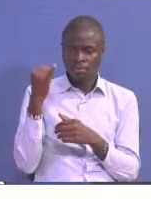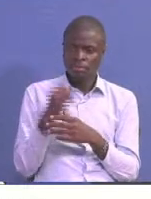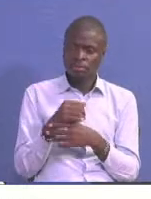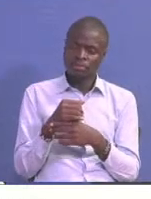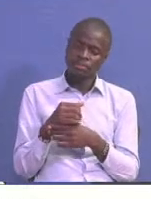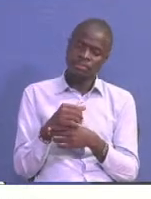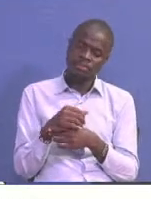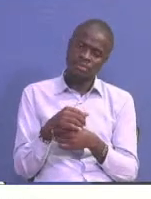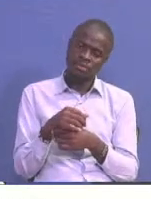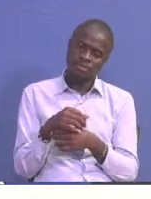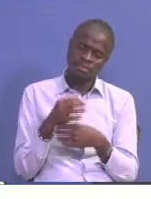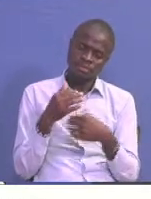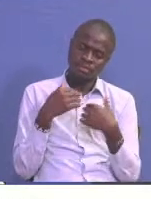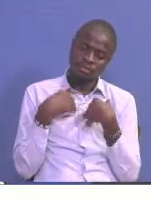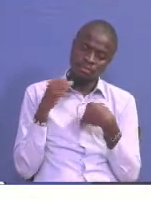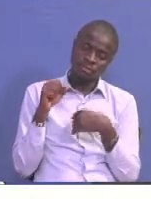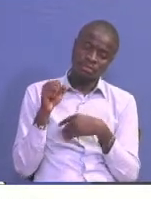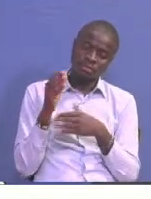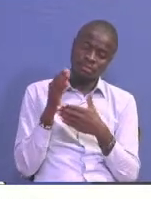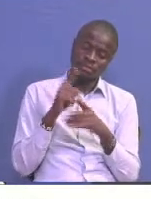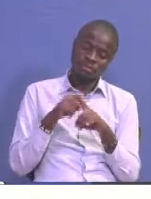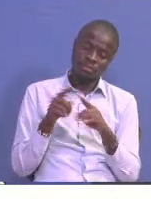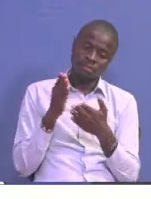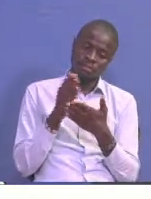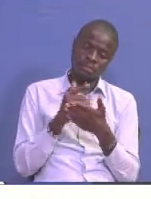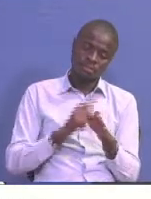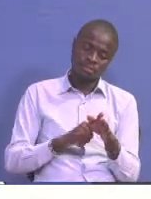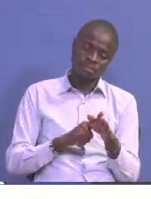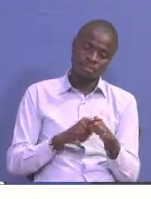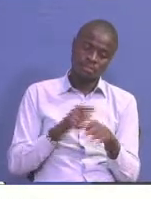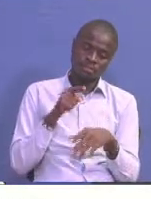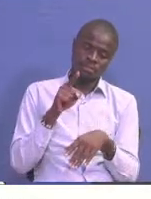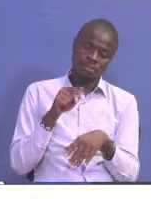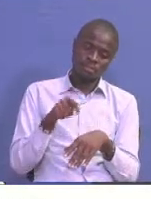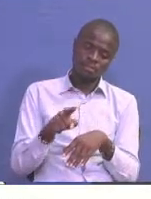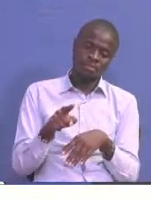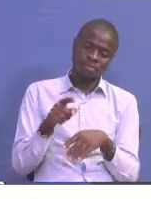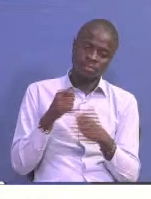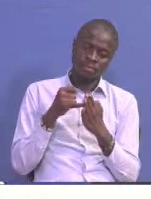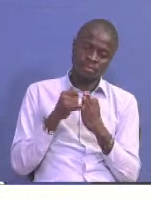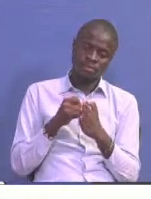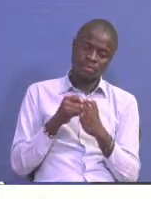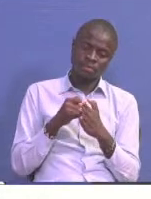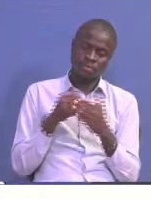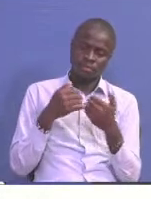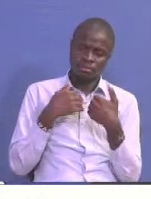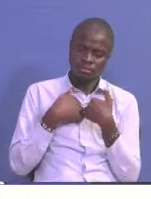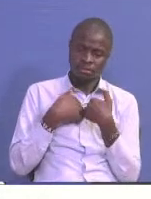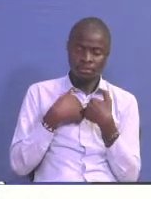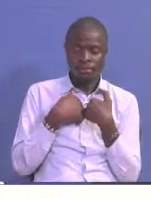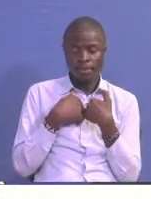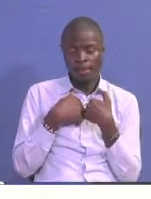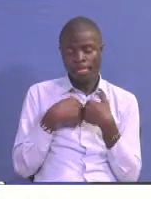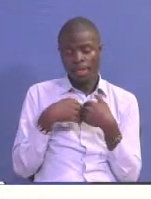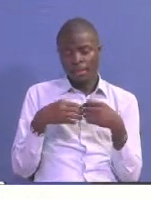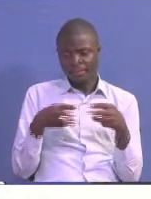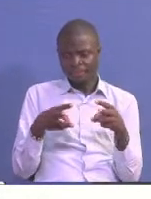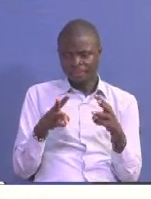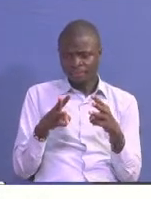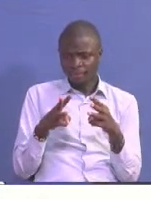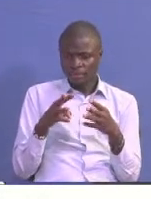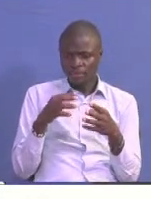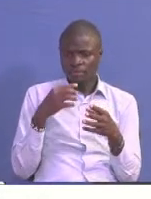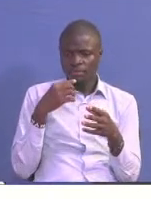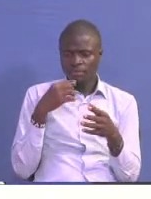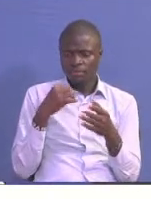possibilities, but sometimes you yourself internally, You have to have a mechanism